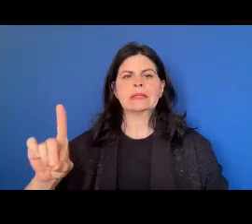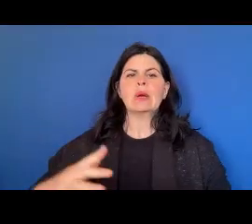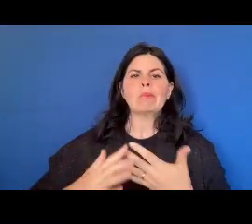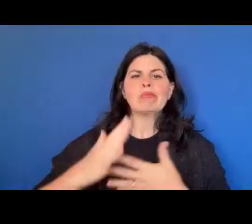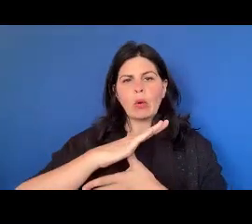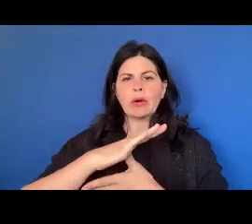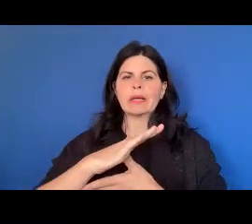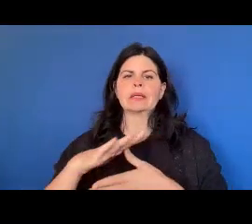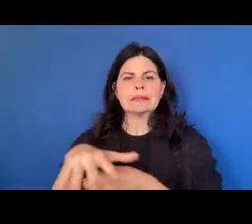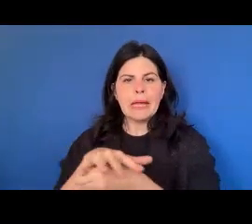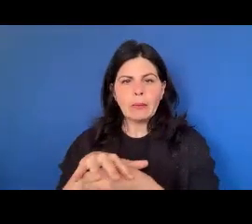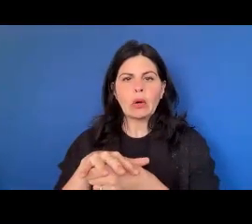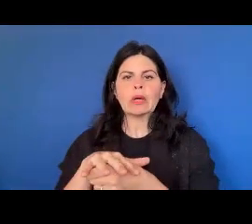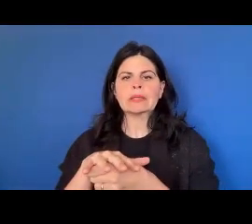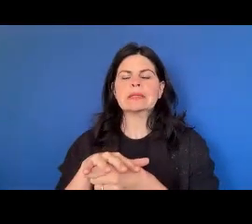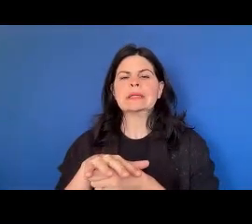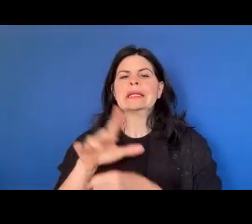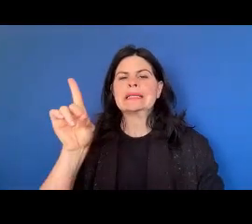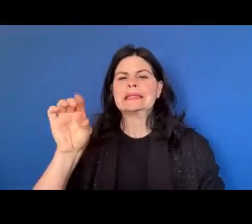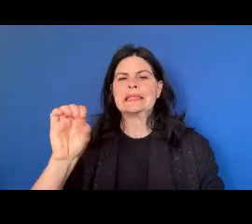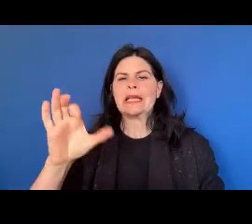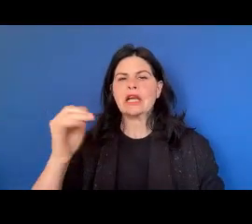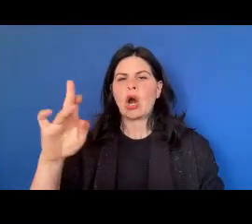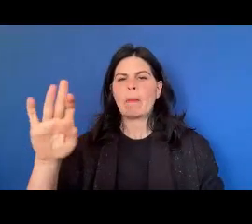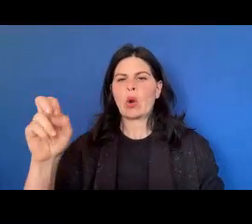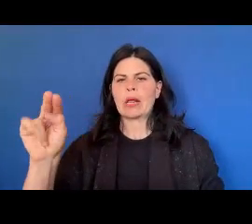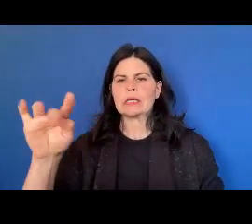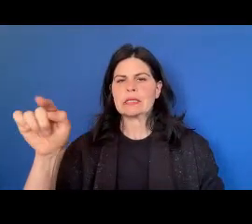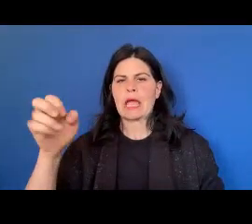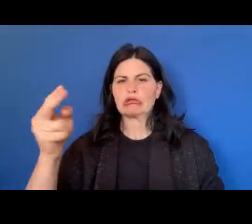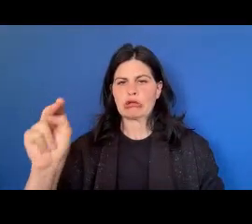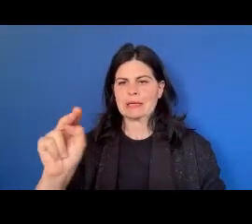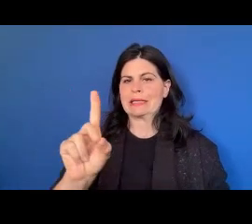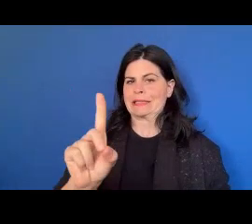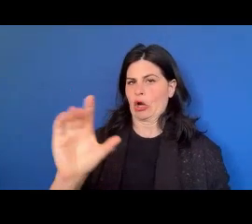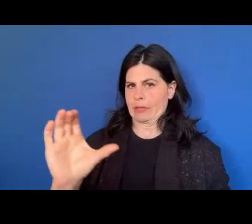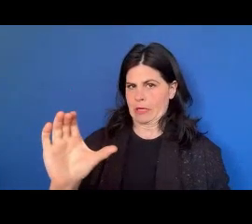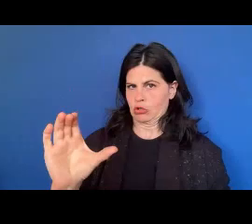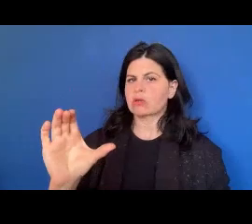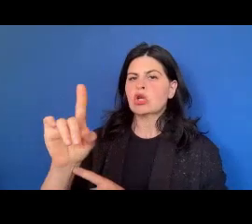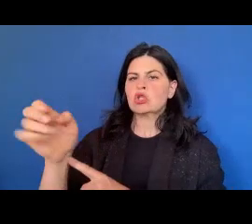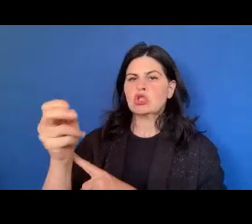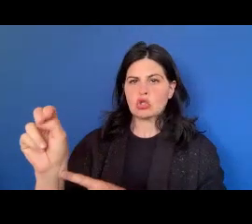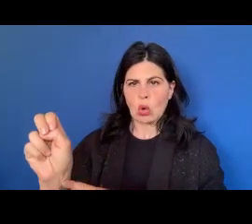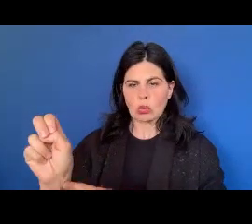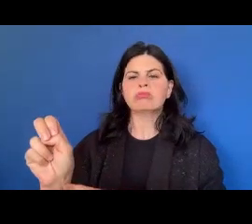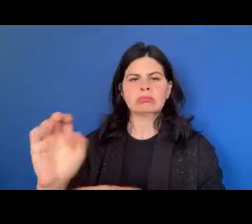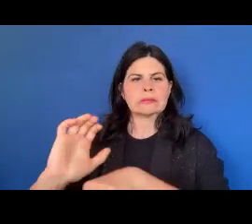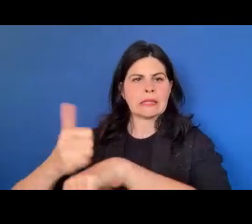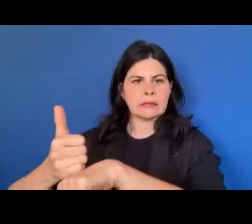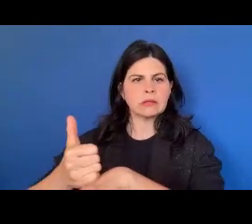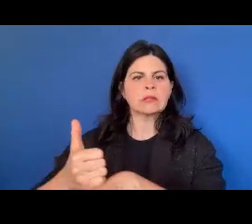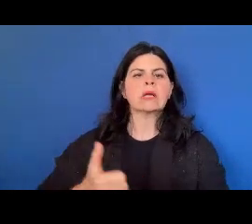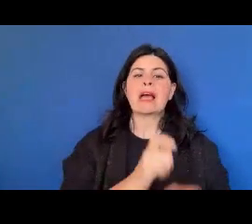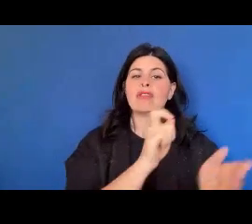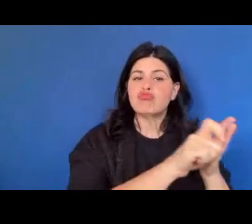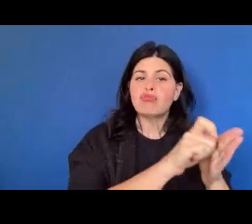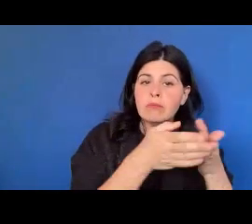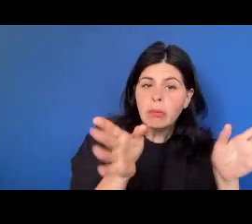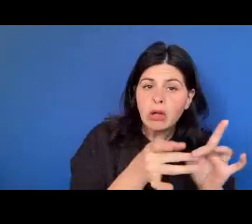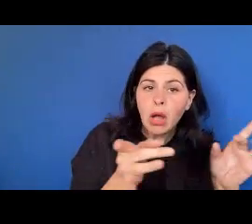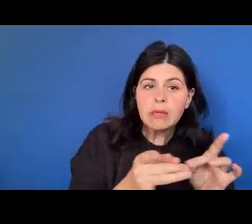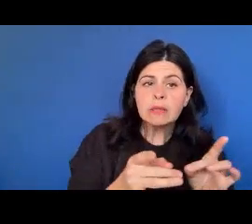webpage, understand how to assess the SB 1221 public maps, cover